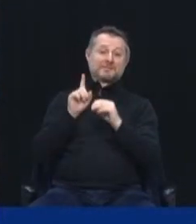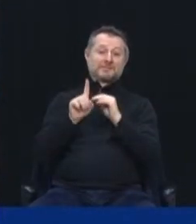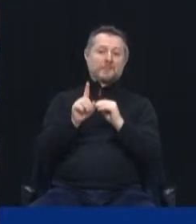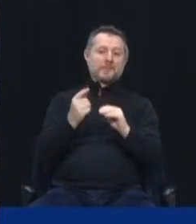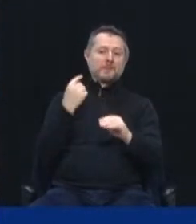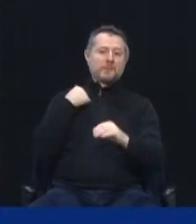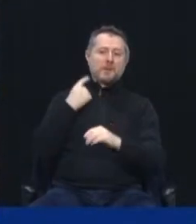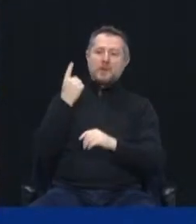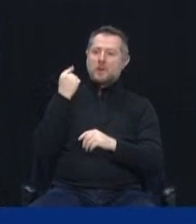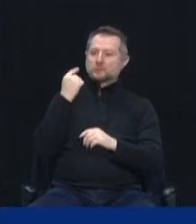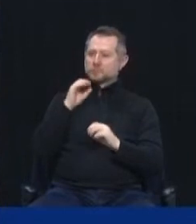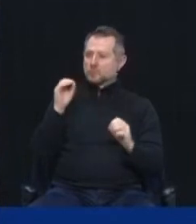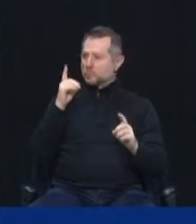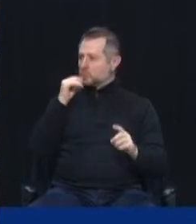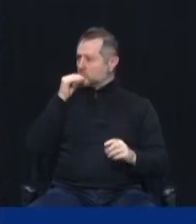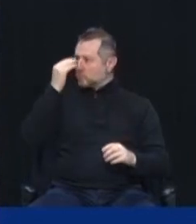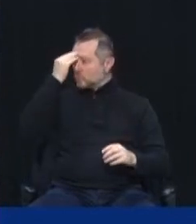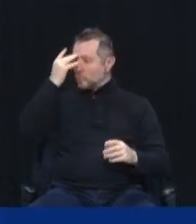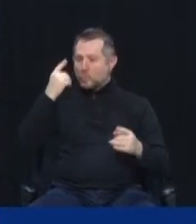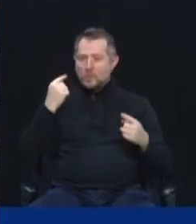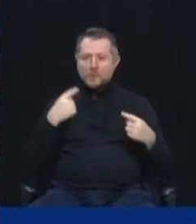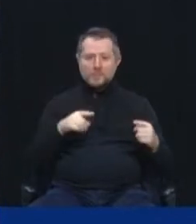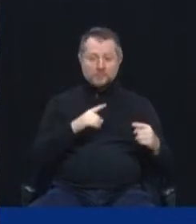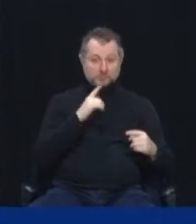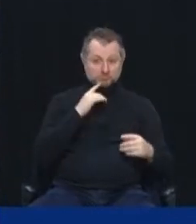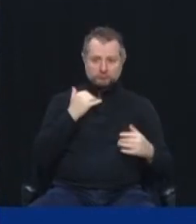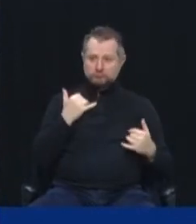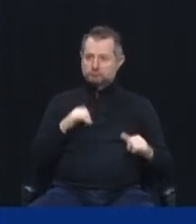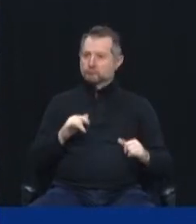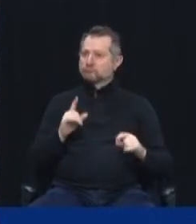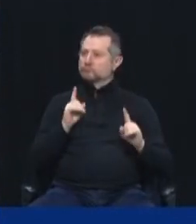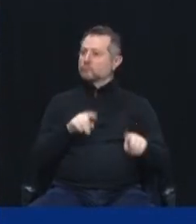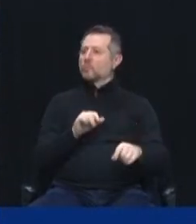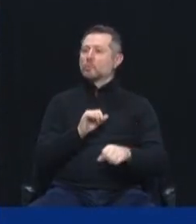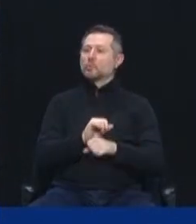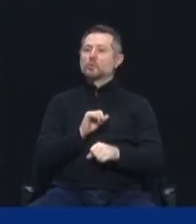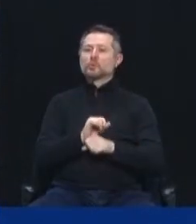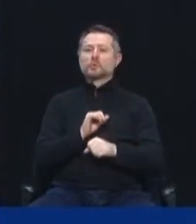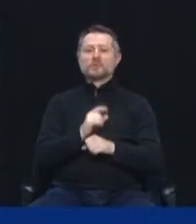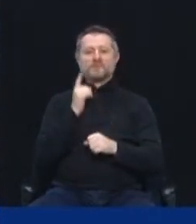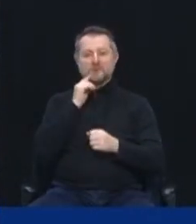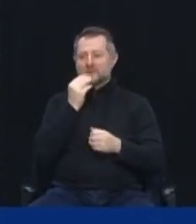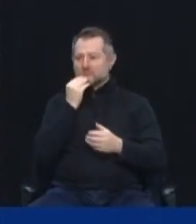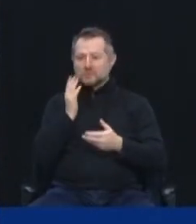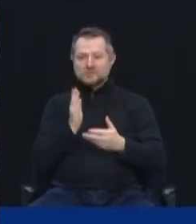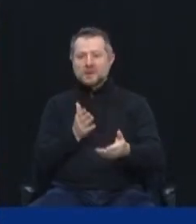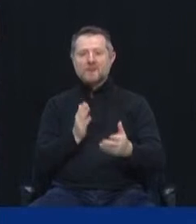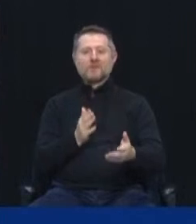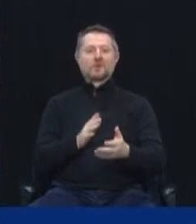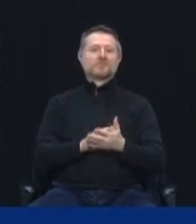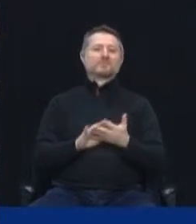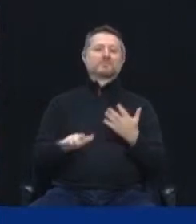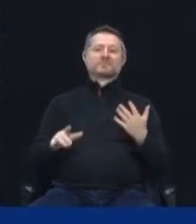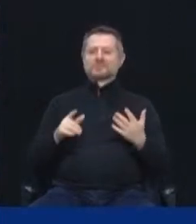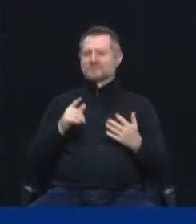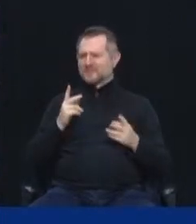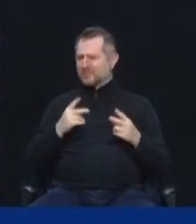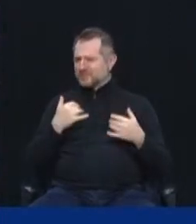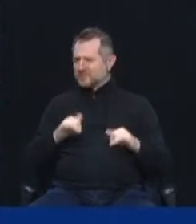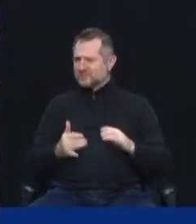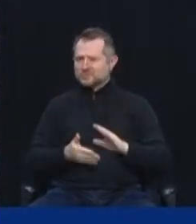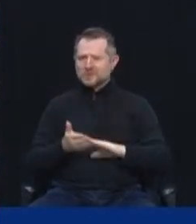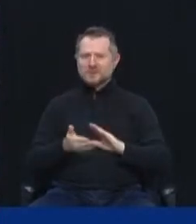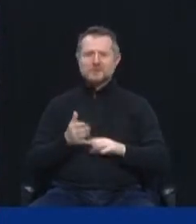up for work. Delivery people showed up and made the deliveries, and people opened their doors, and they exchanged